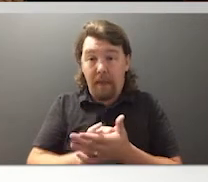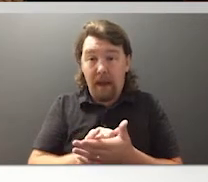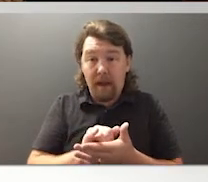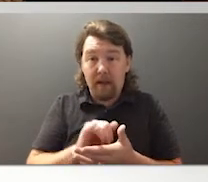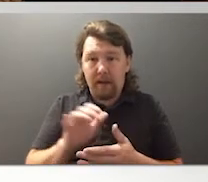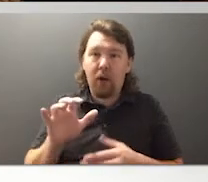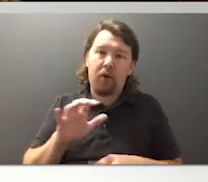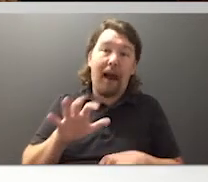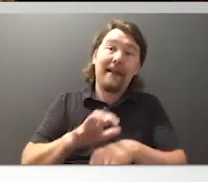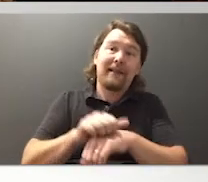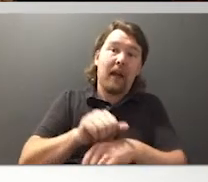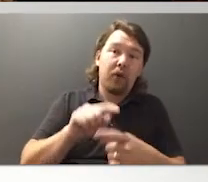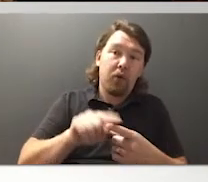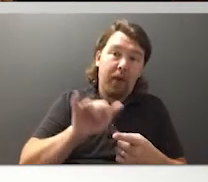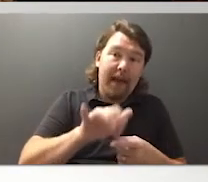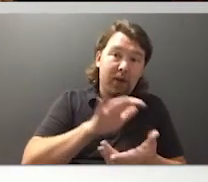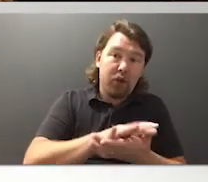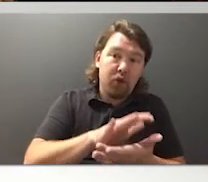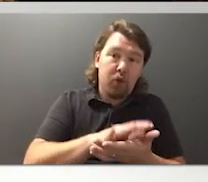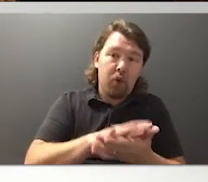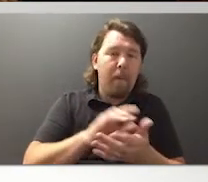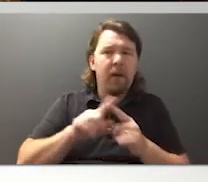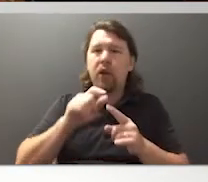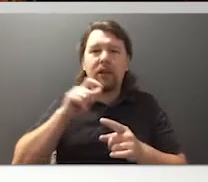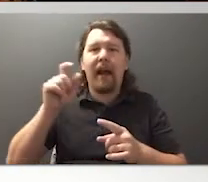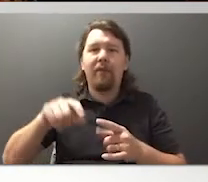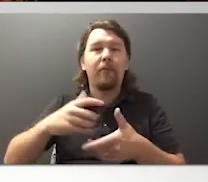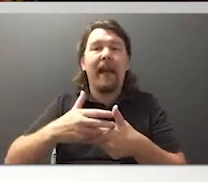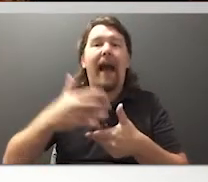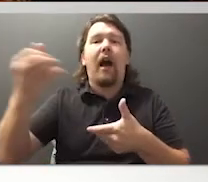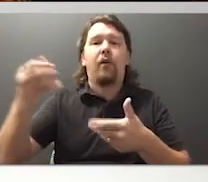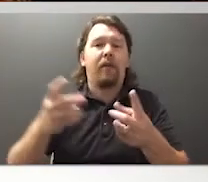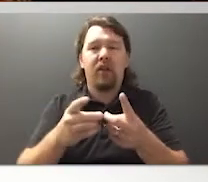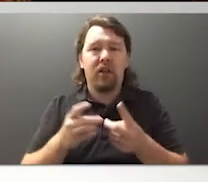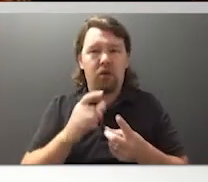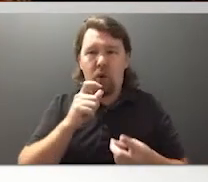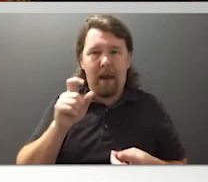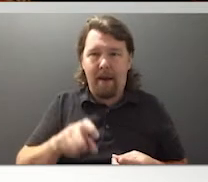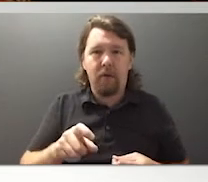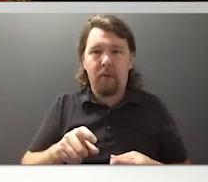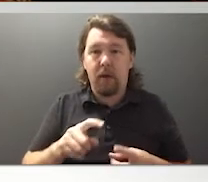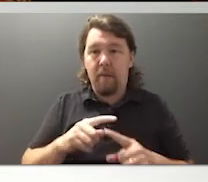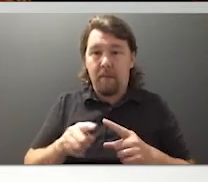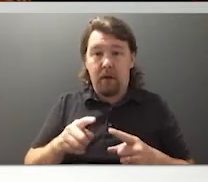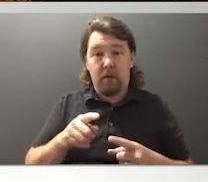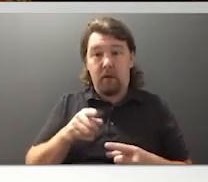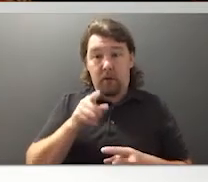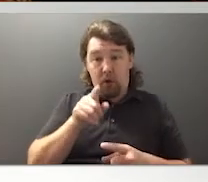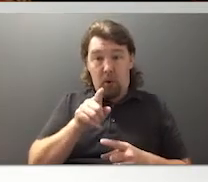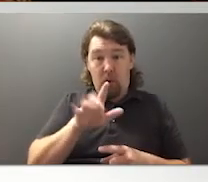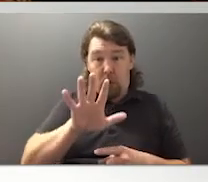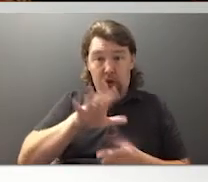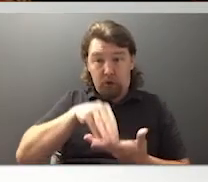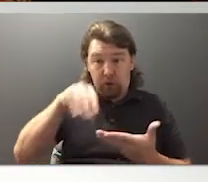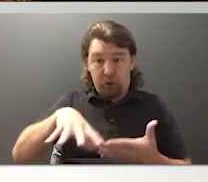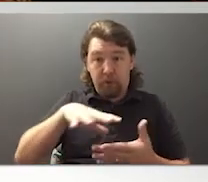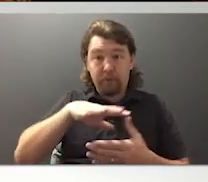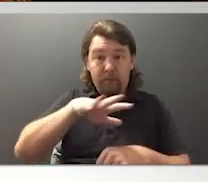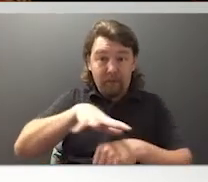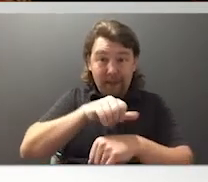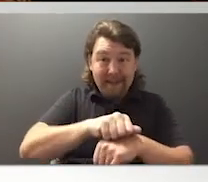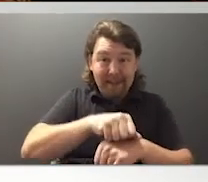was updated. Okay, so if you have a child in the public school system and you want them to attend another school even in the